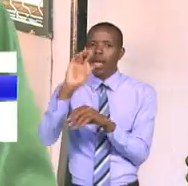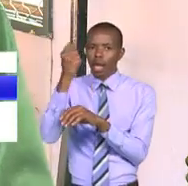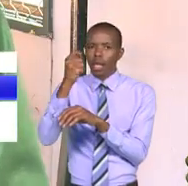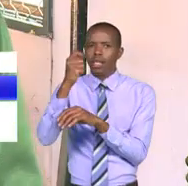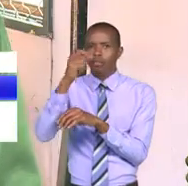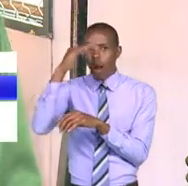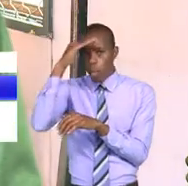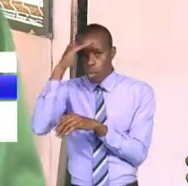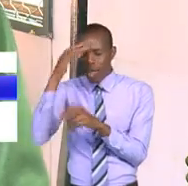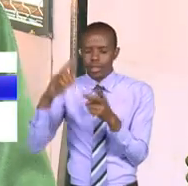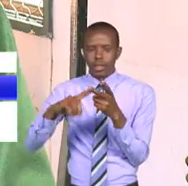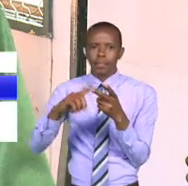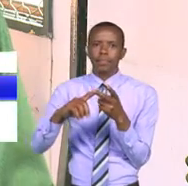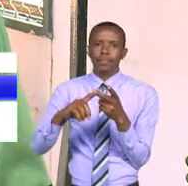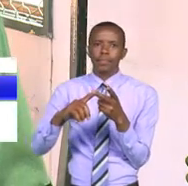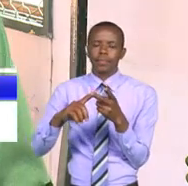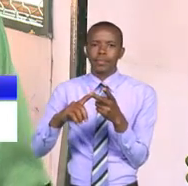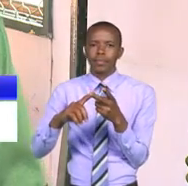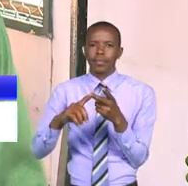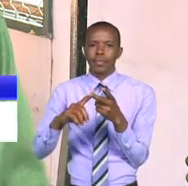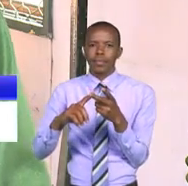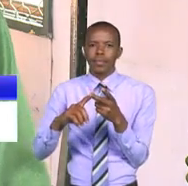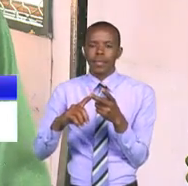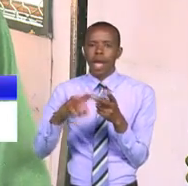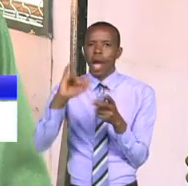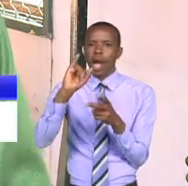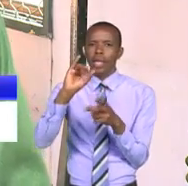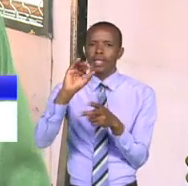Breweries, we had the IDK,